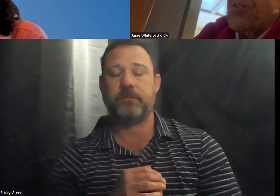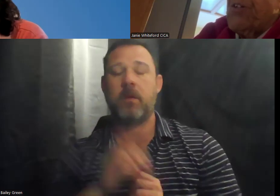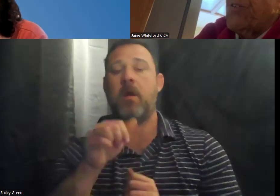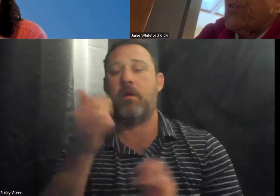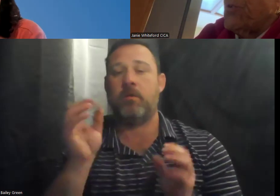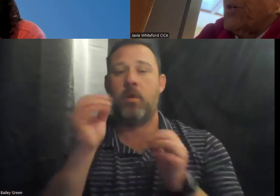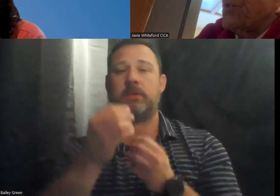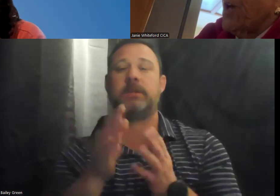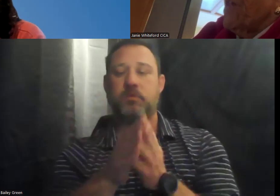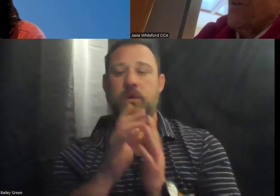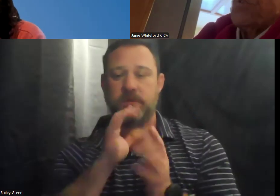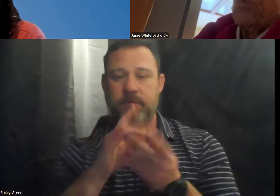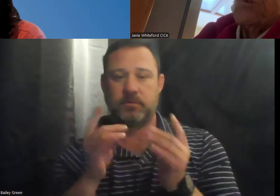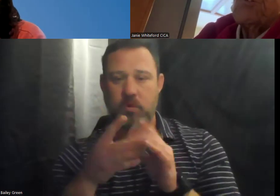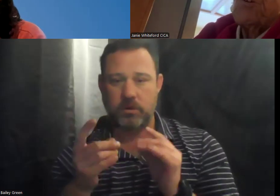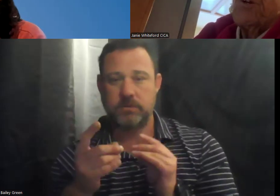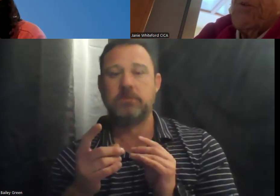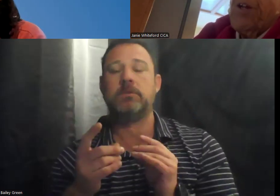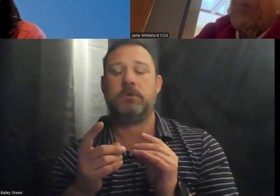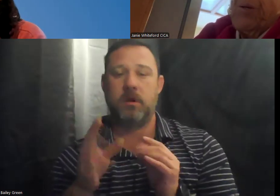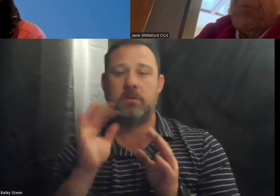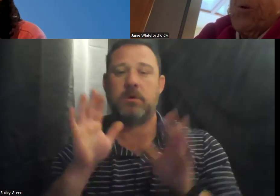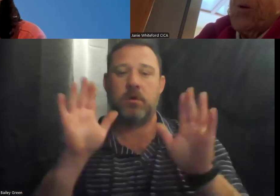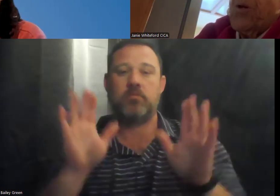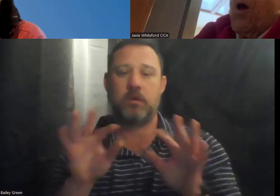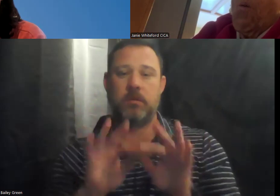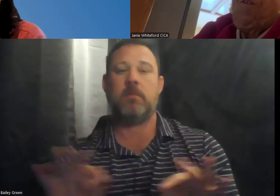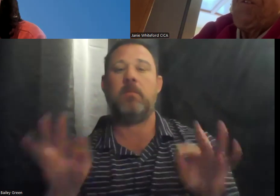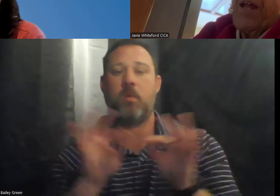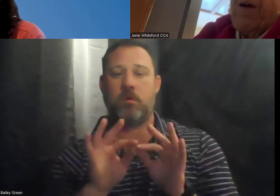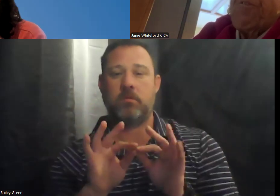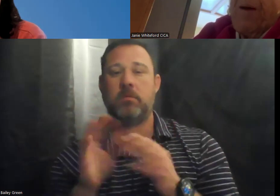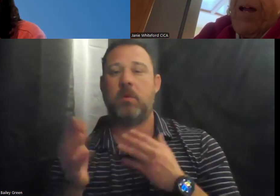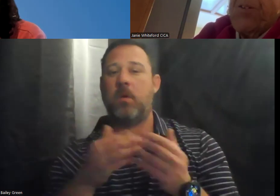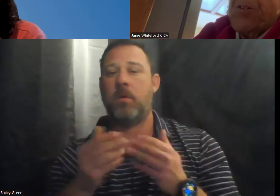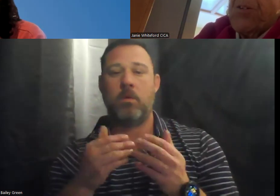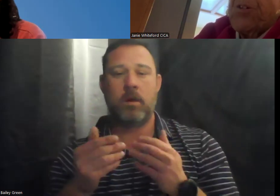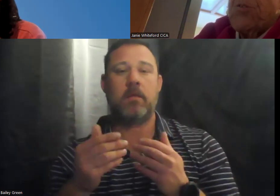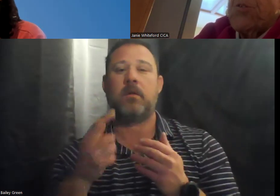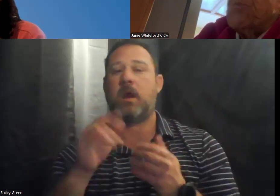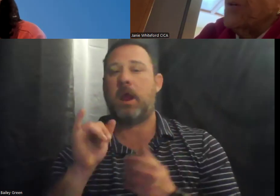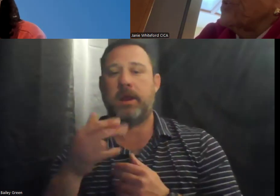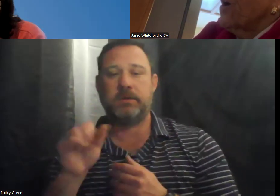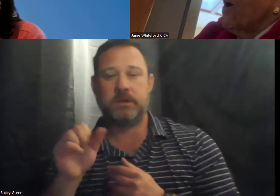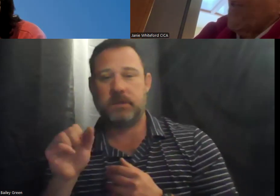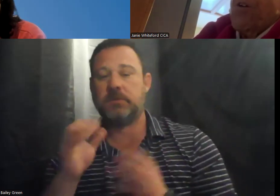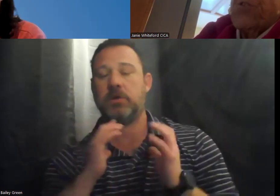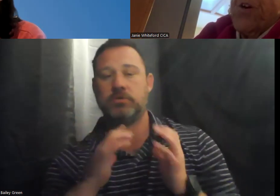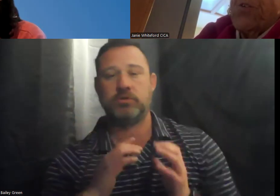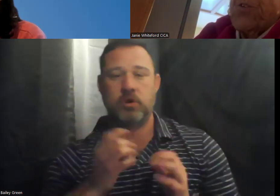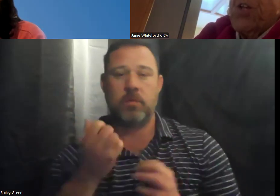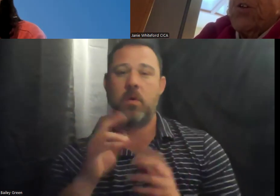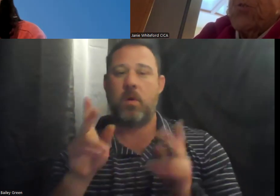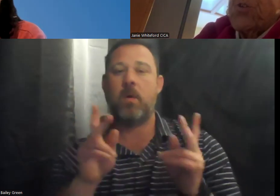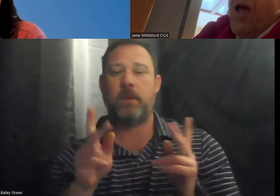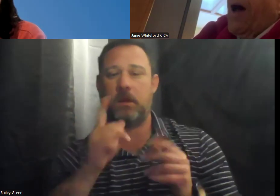are asking for stories. Those stories are incredibly important, whether they come from IHSS consumers or those